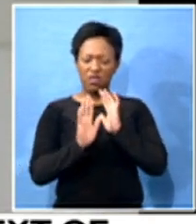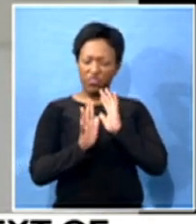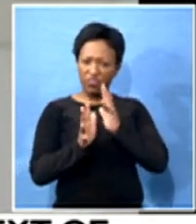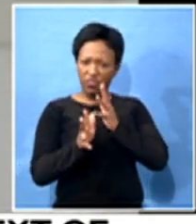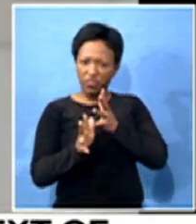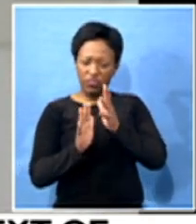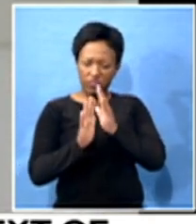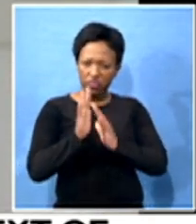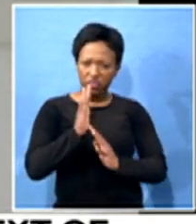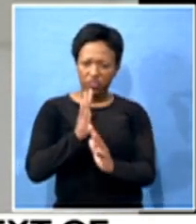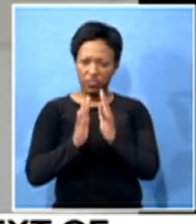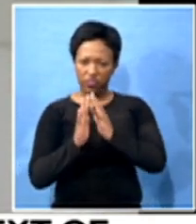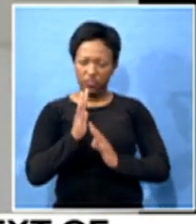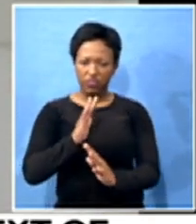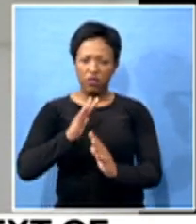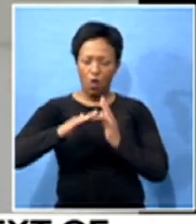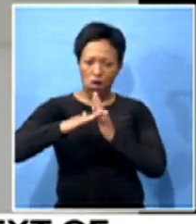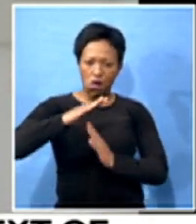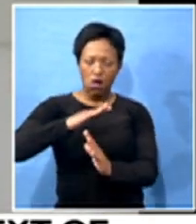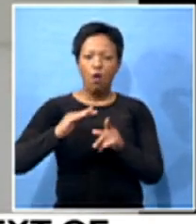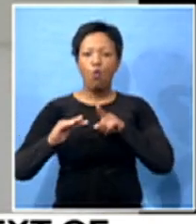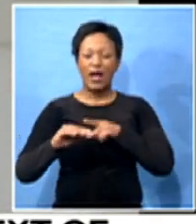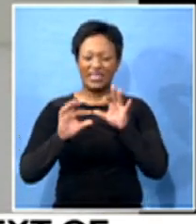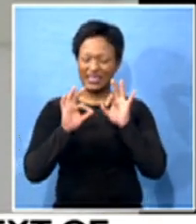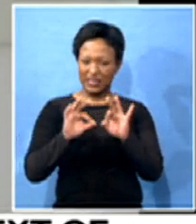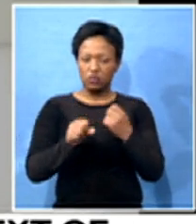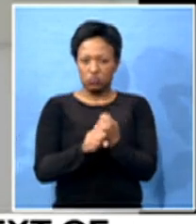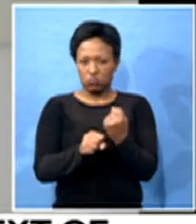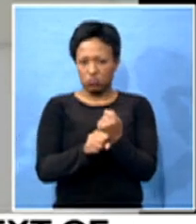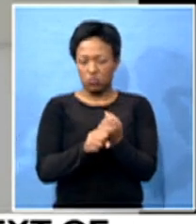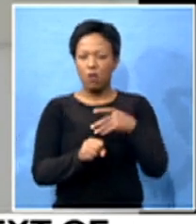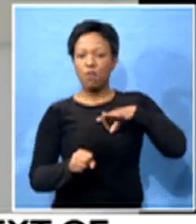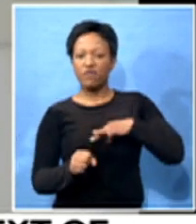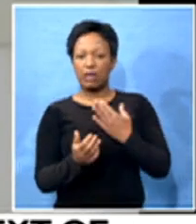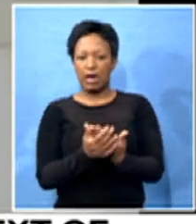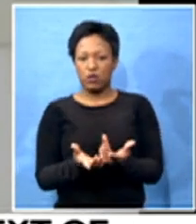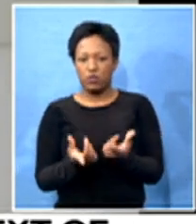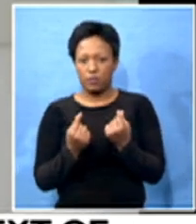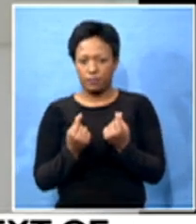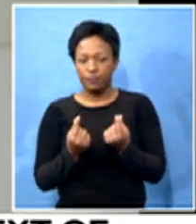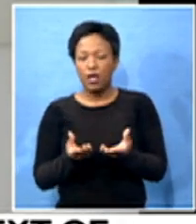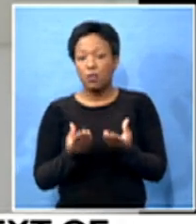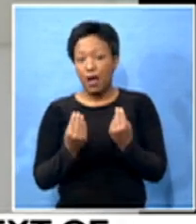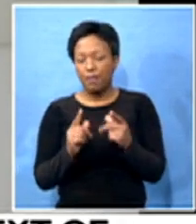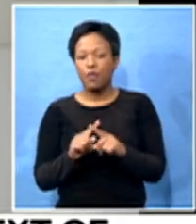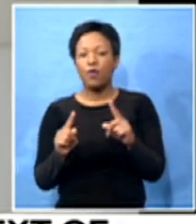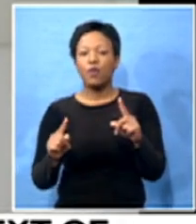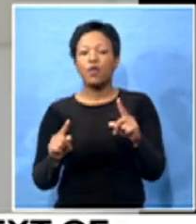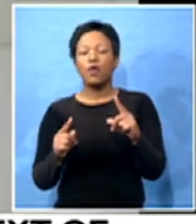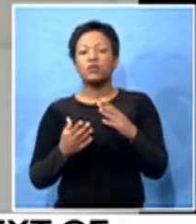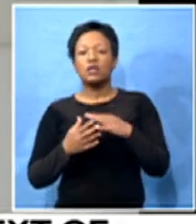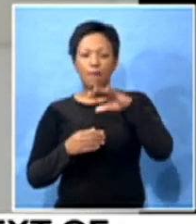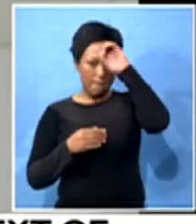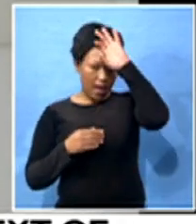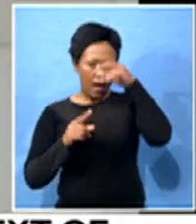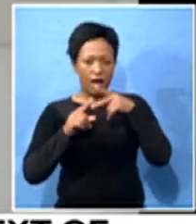concentrations because that's the only time it is profitable. So if we can imagine for a while, because the mines are sometimes 4 hours, 5 hours,